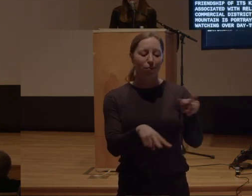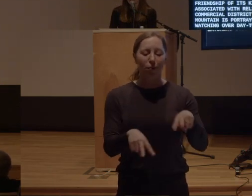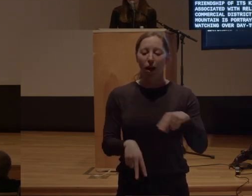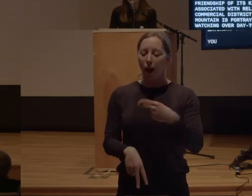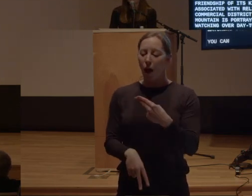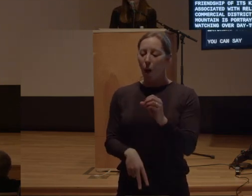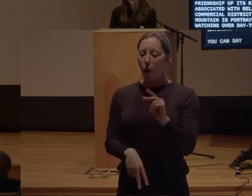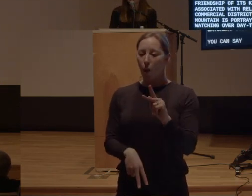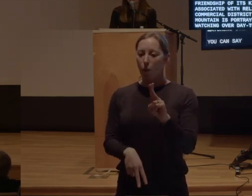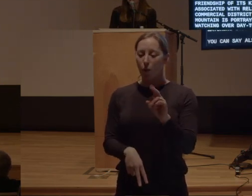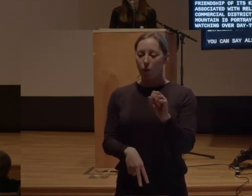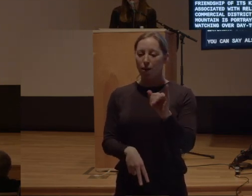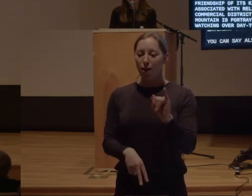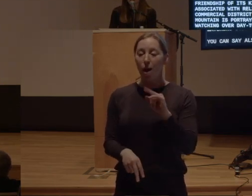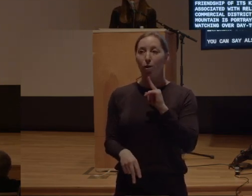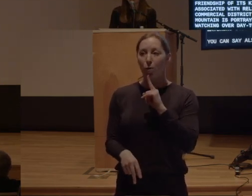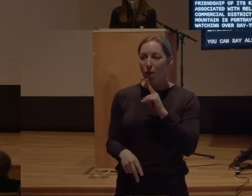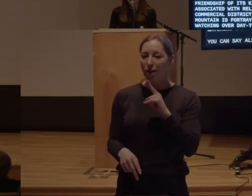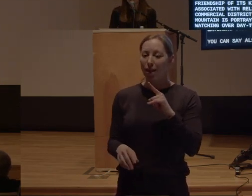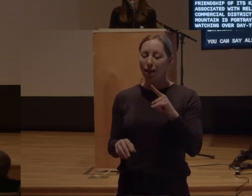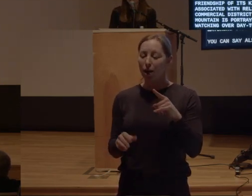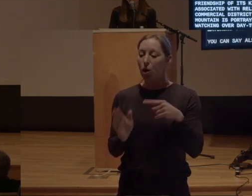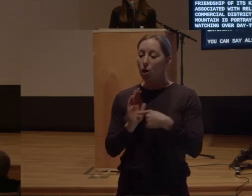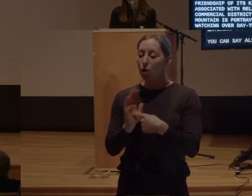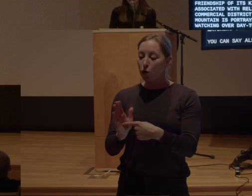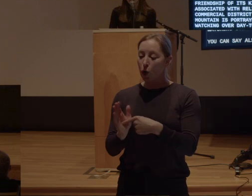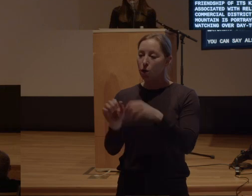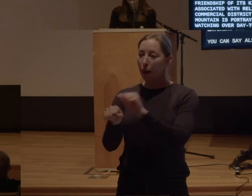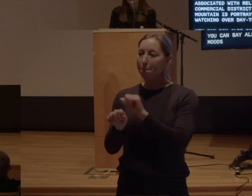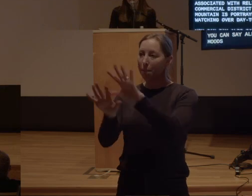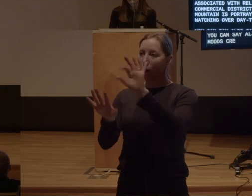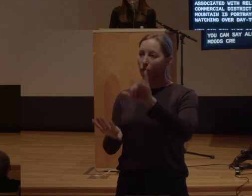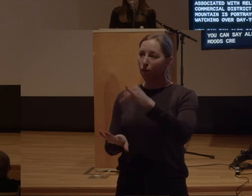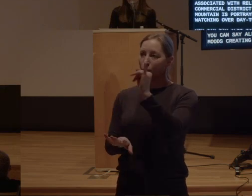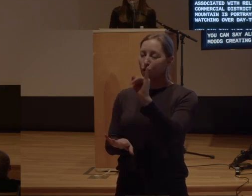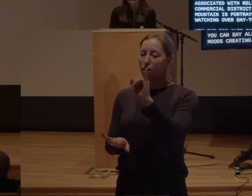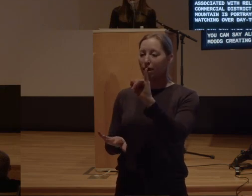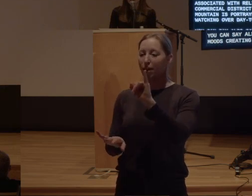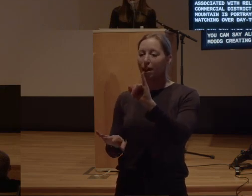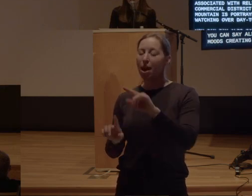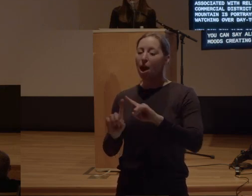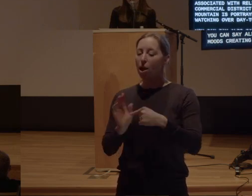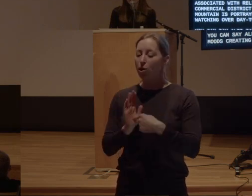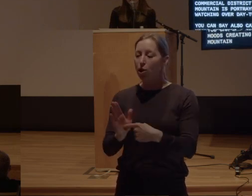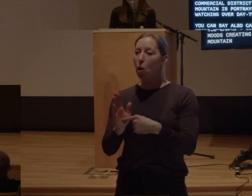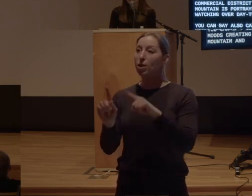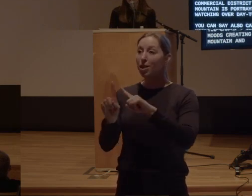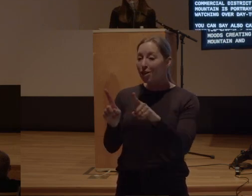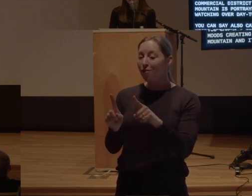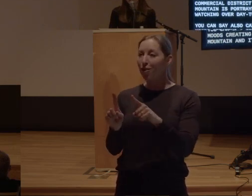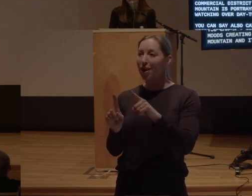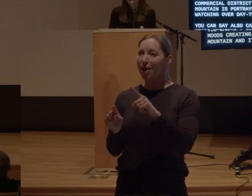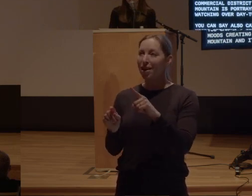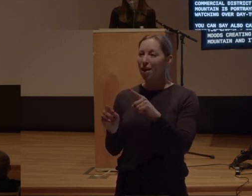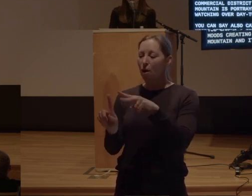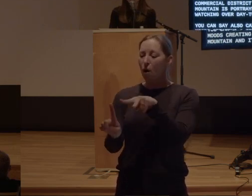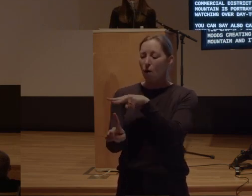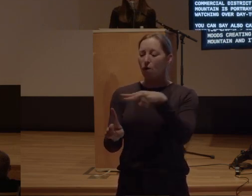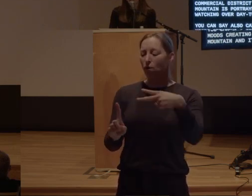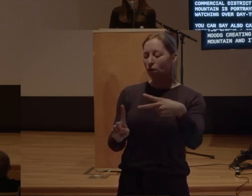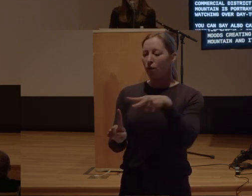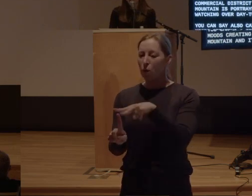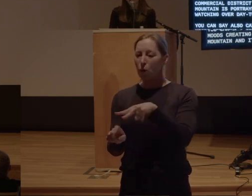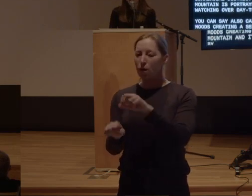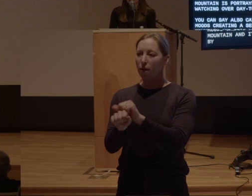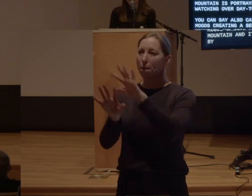Hokusai also captures Fuji alone in various moods, creating a series of portraits of the mountain in its natural environment, turned red